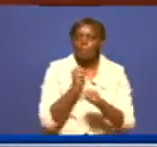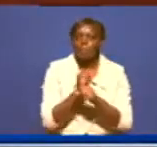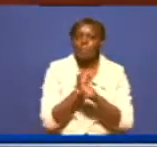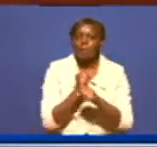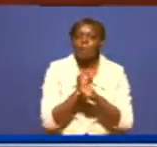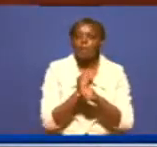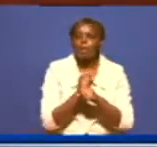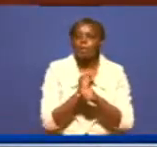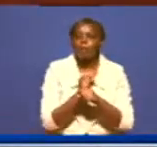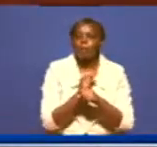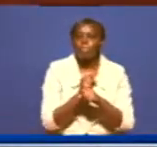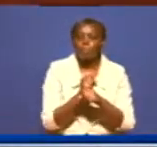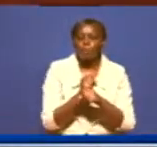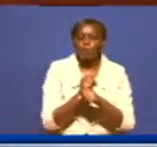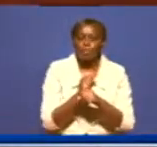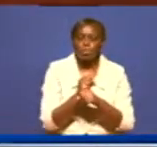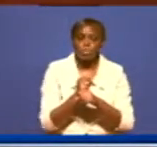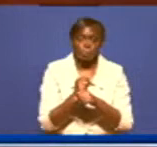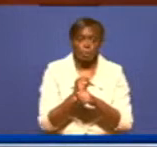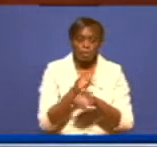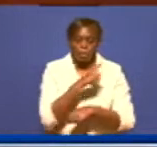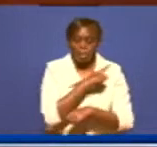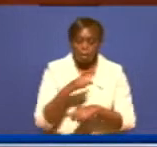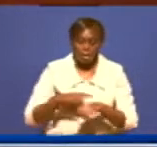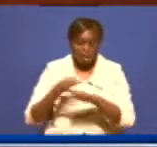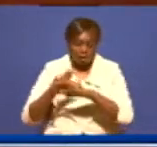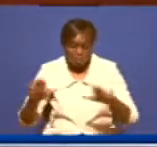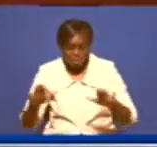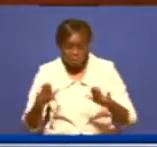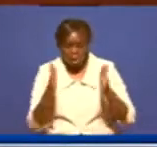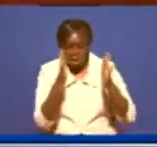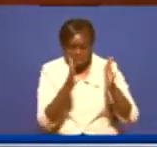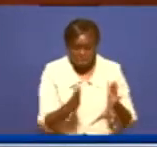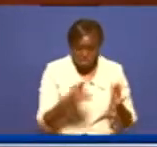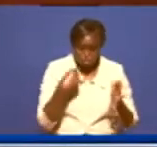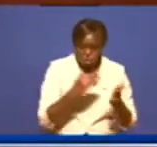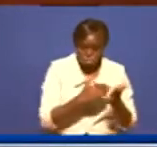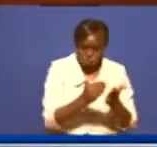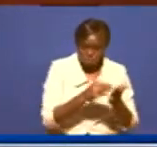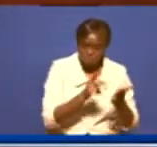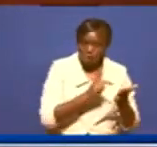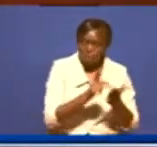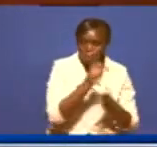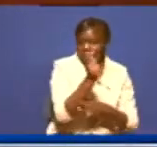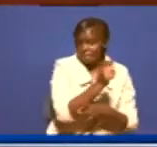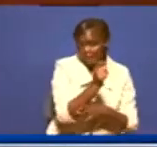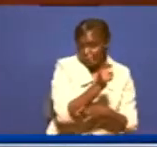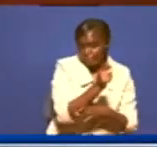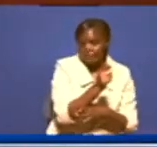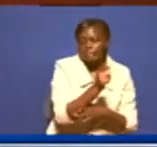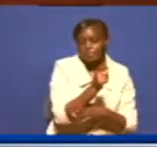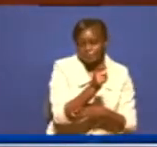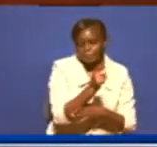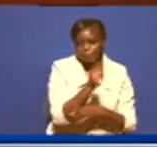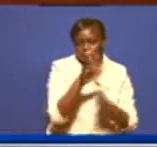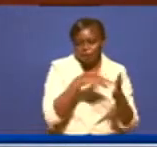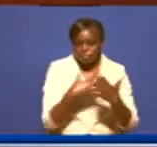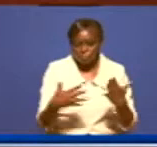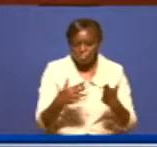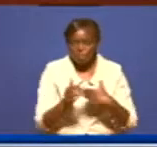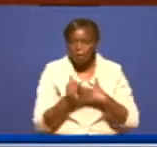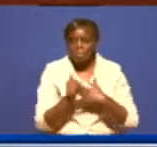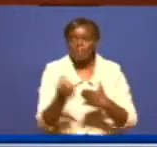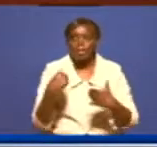of tenancy, tenants and landlords. It's just we are establishing a legal framework that will guide and ensure that there